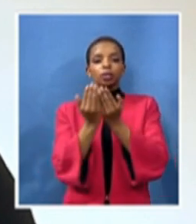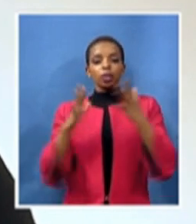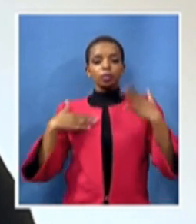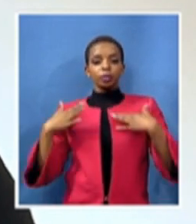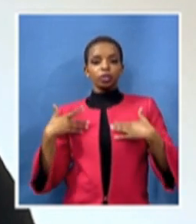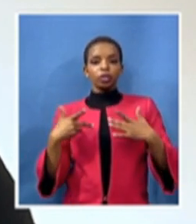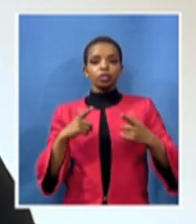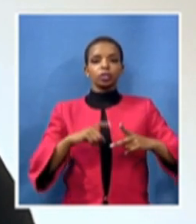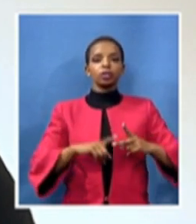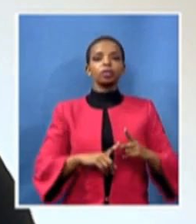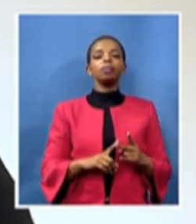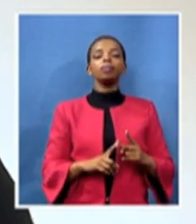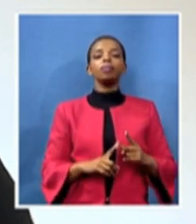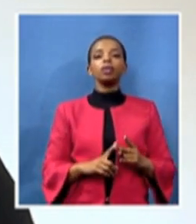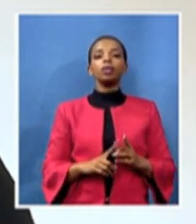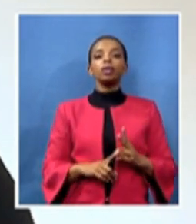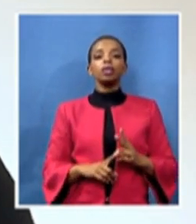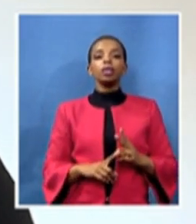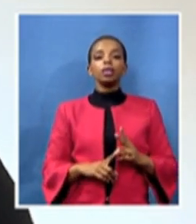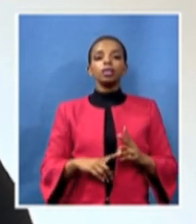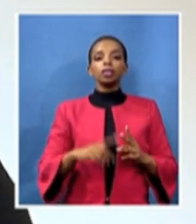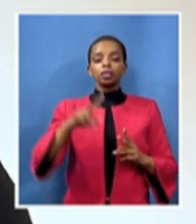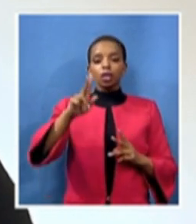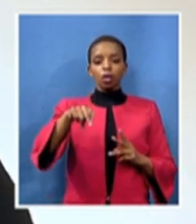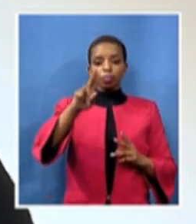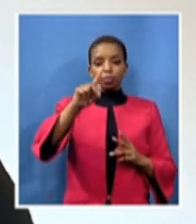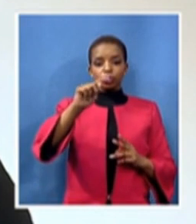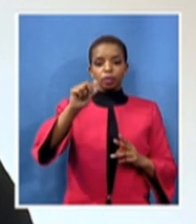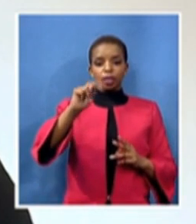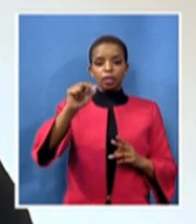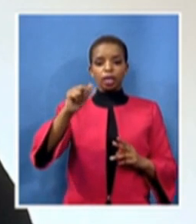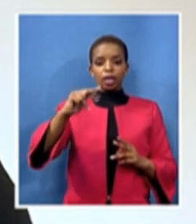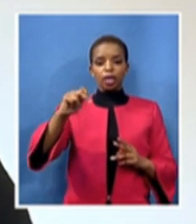Putanang Youth Trust, Professor Olive Shisana,